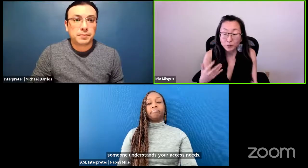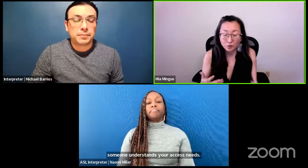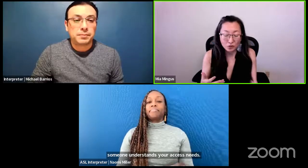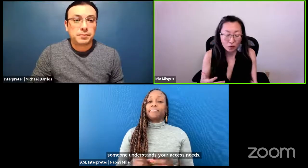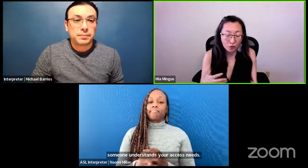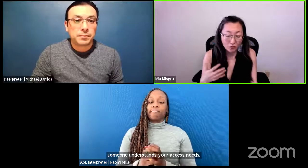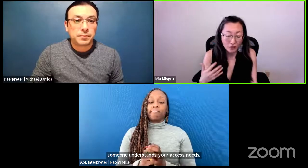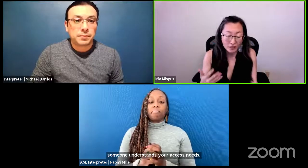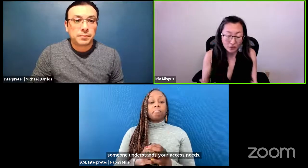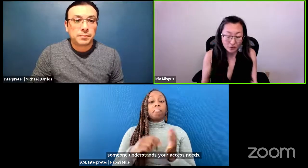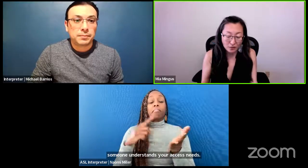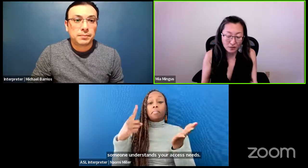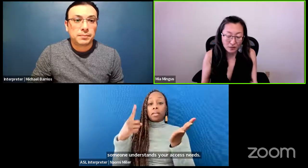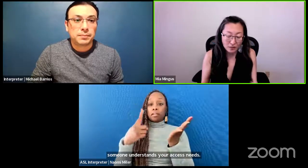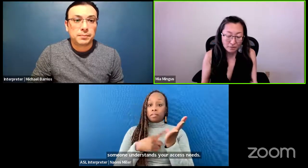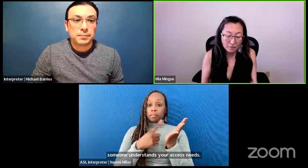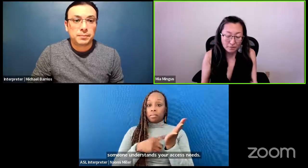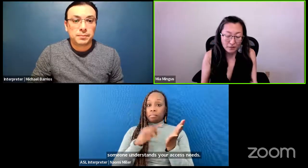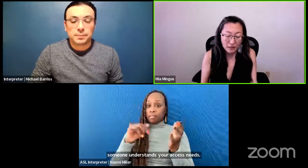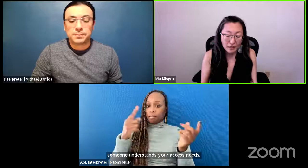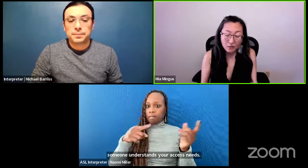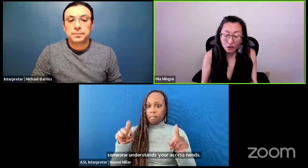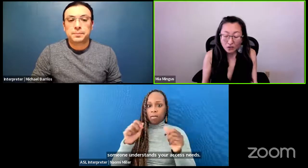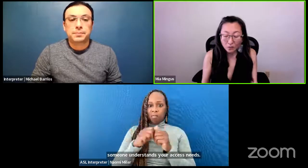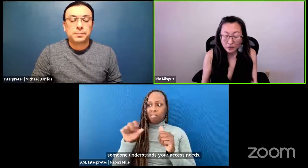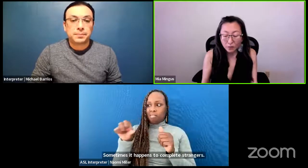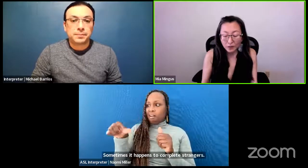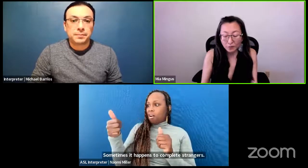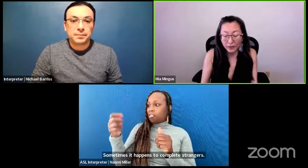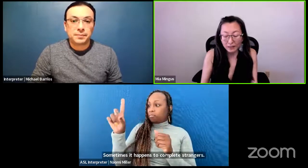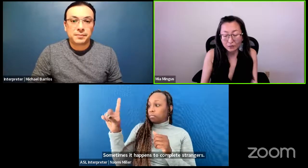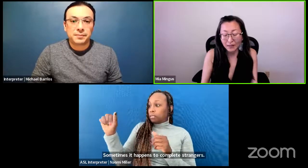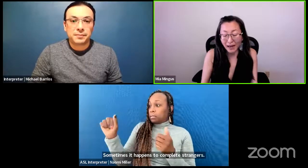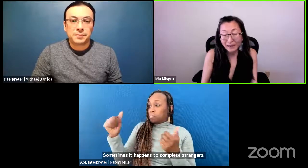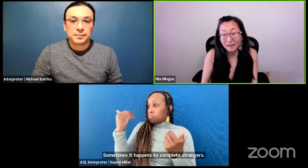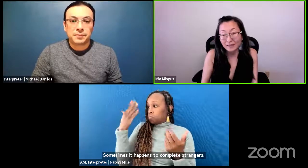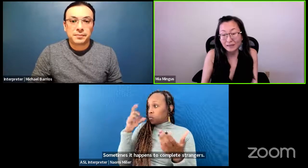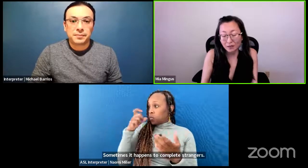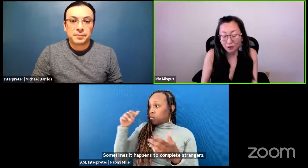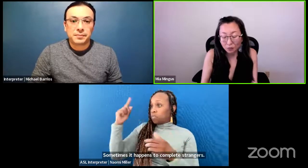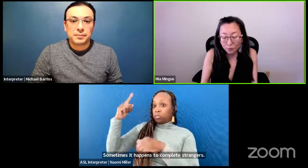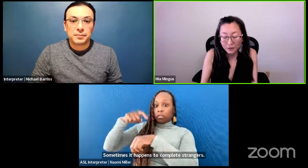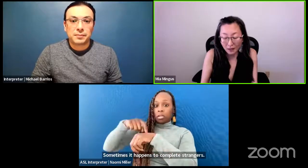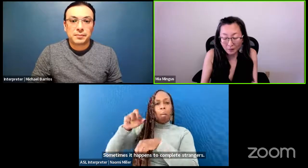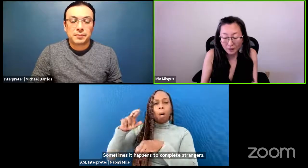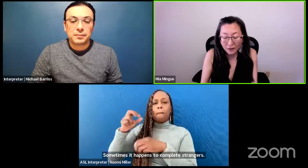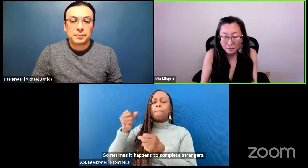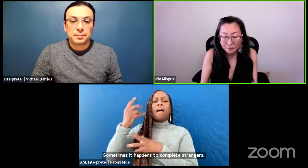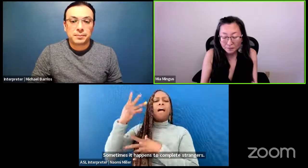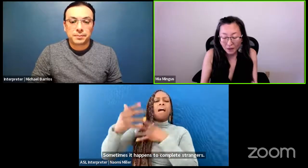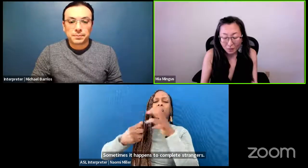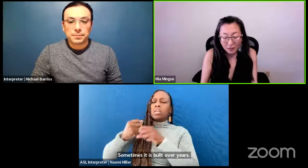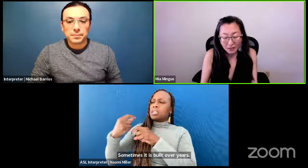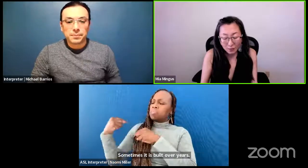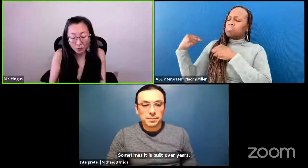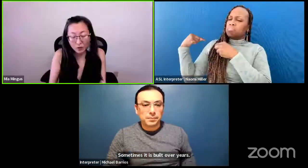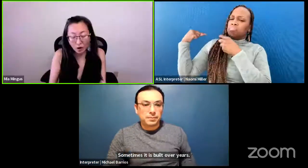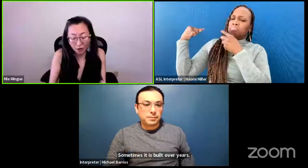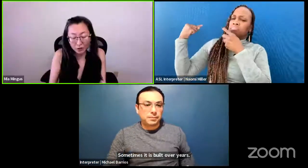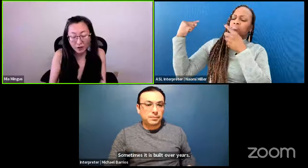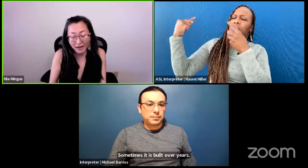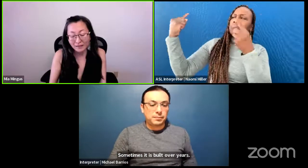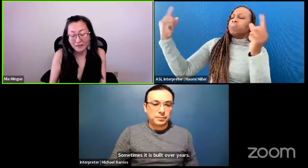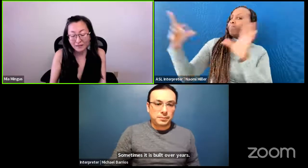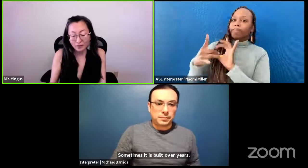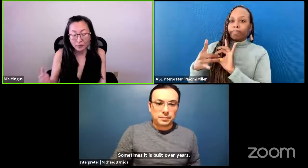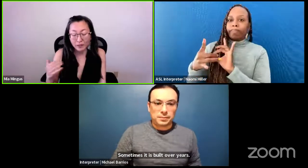can be built over years. It could also be the way your body relaxes and opens up with someone when